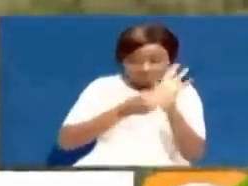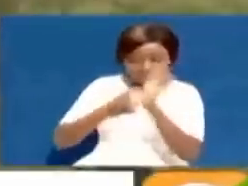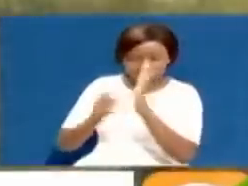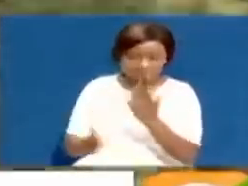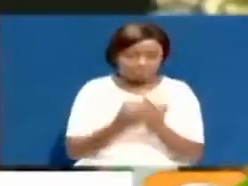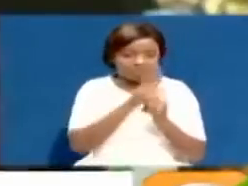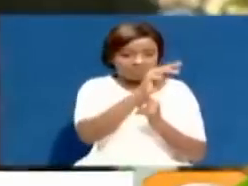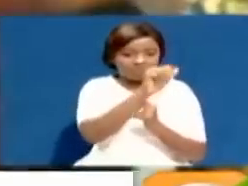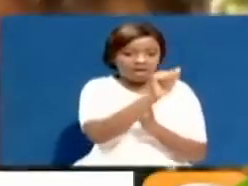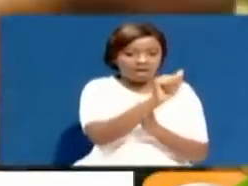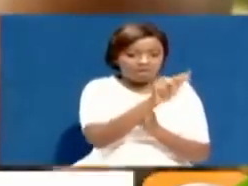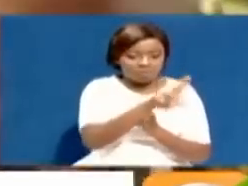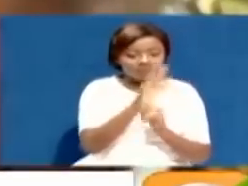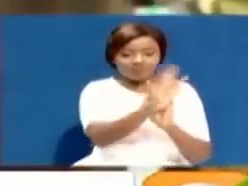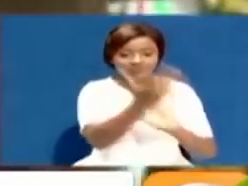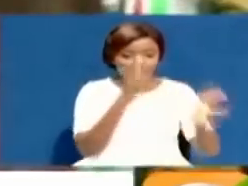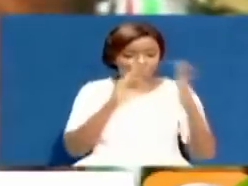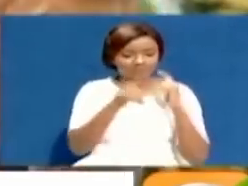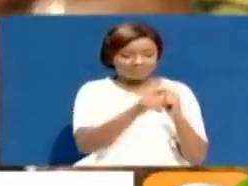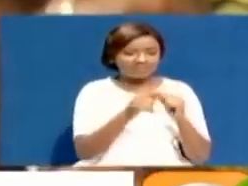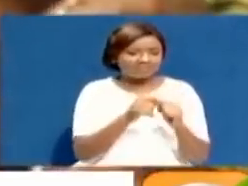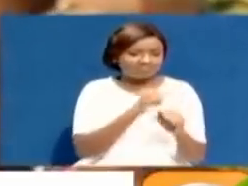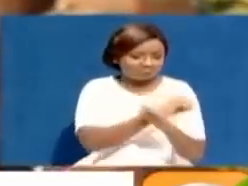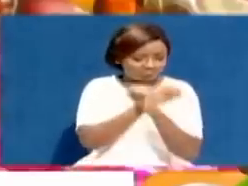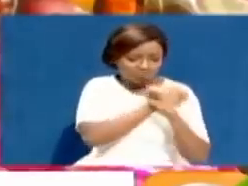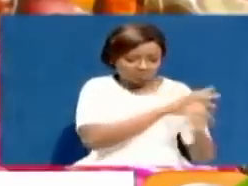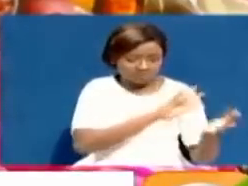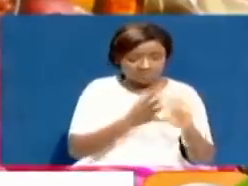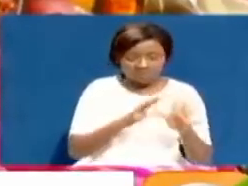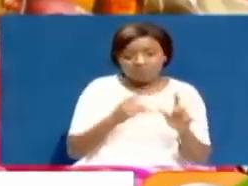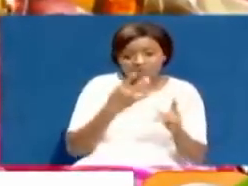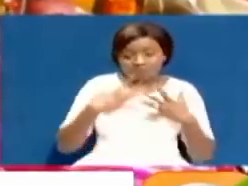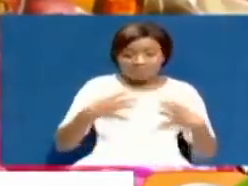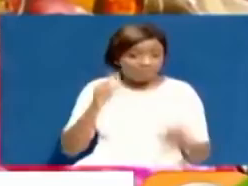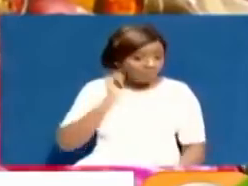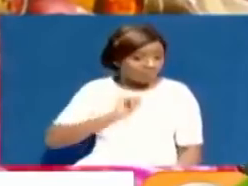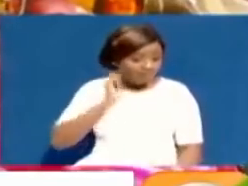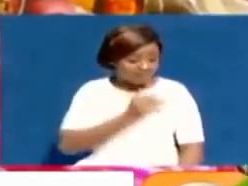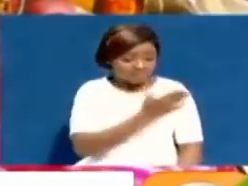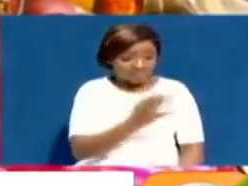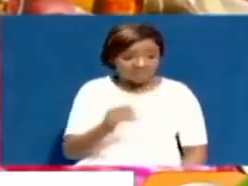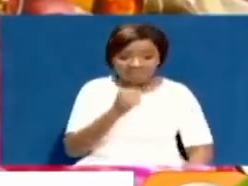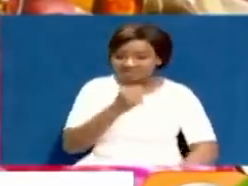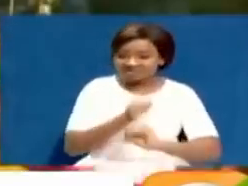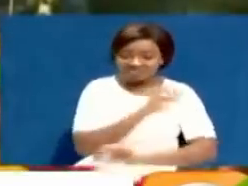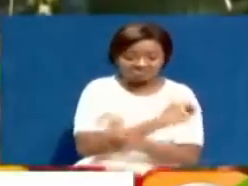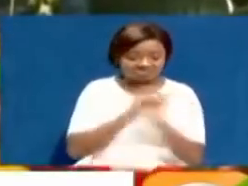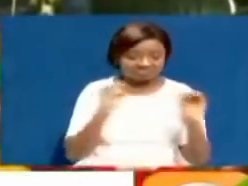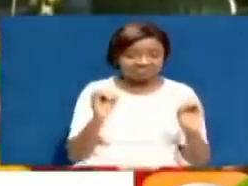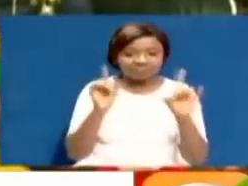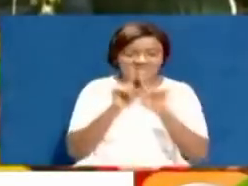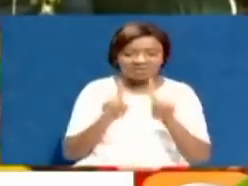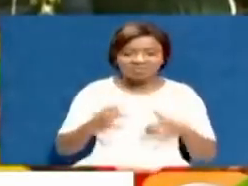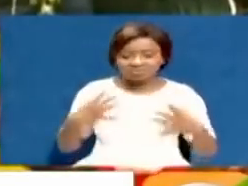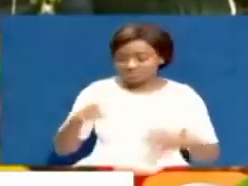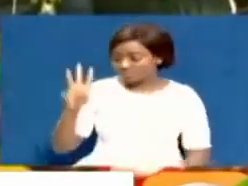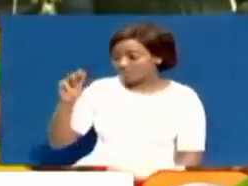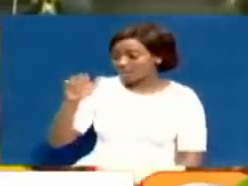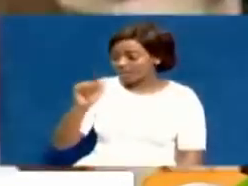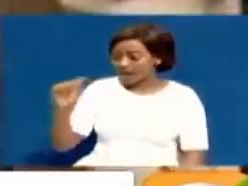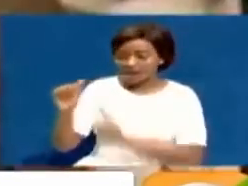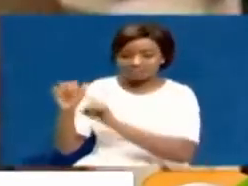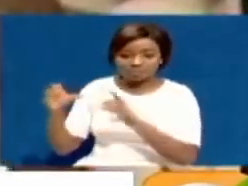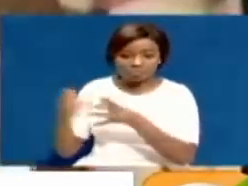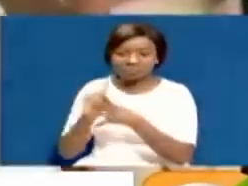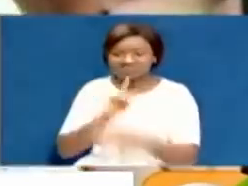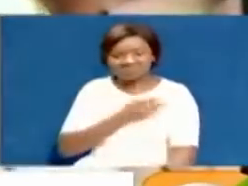Mau Forest, which cost him political support among members of the Kalenjin community and cheers from the Ma community.